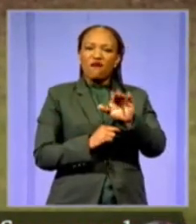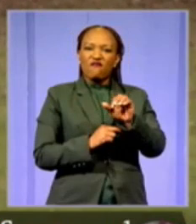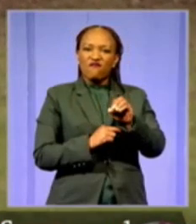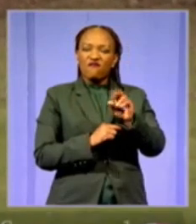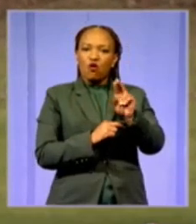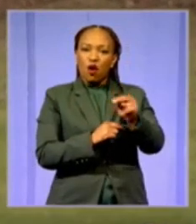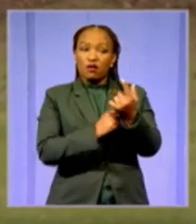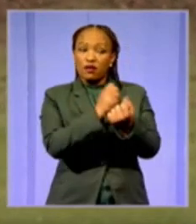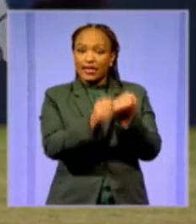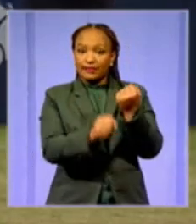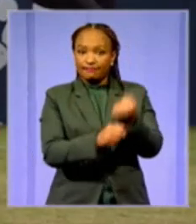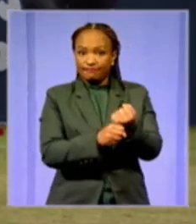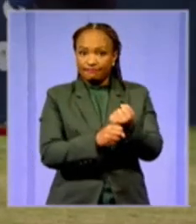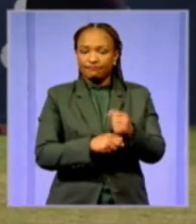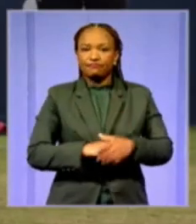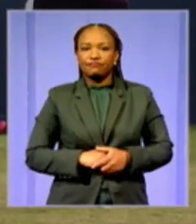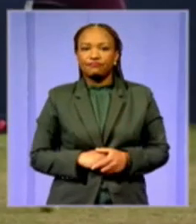tlang.